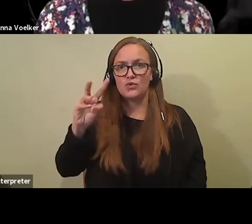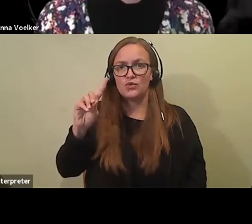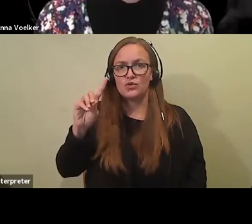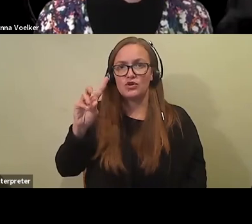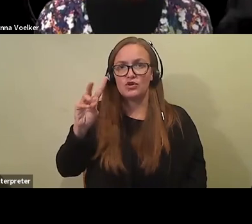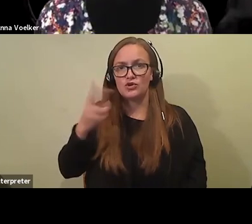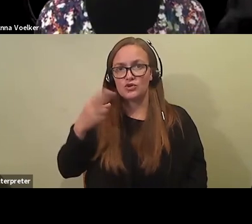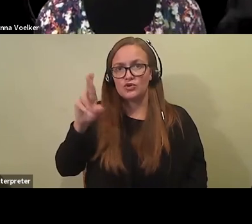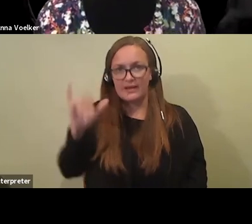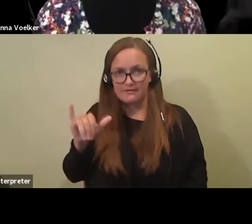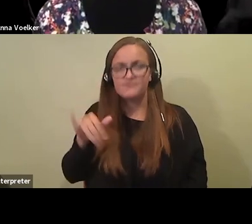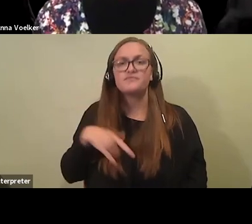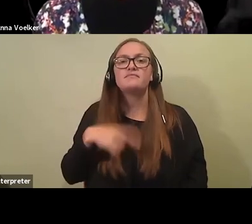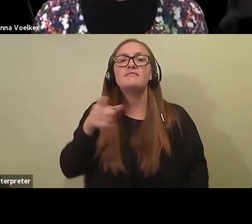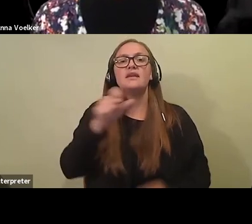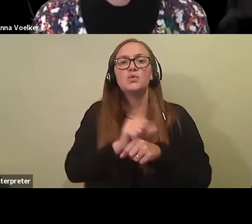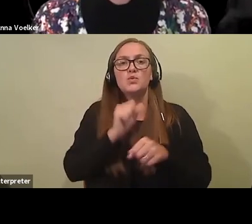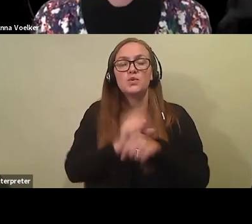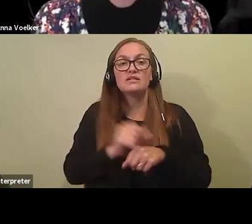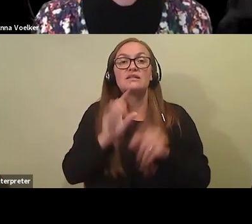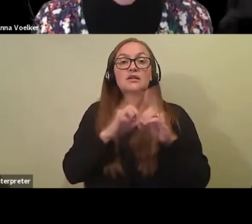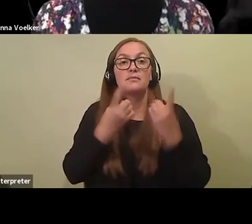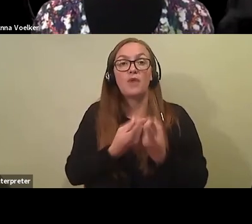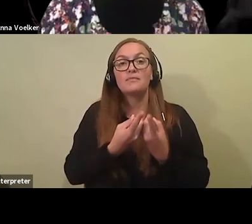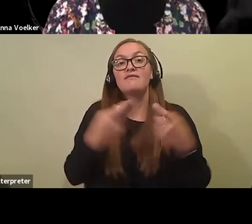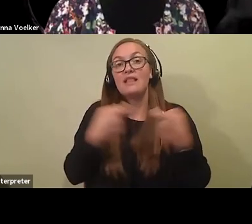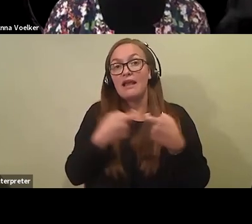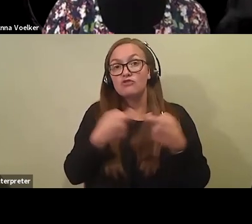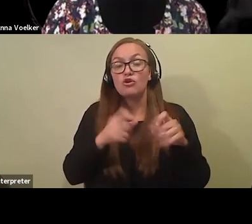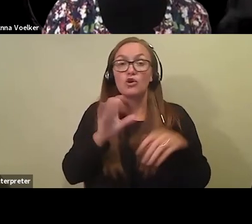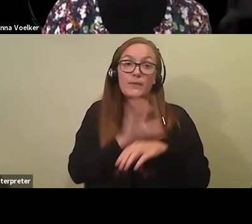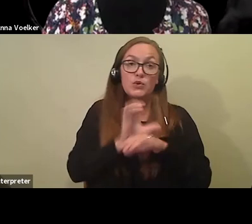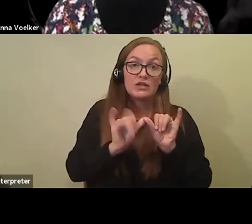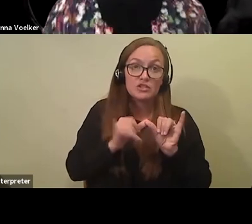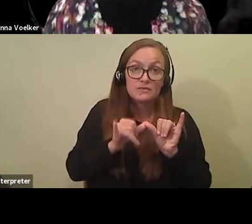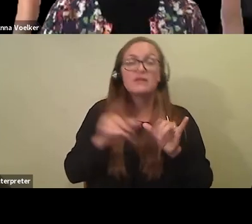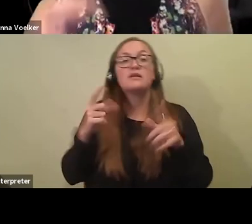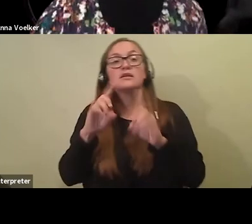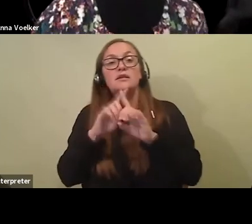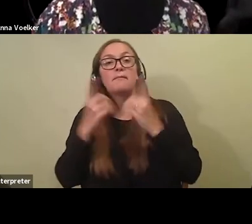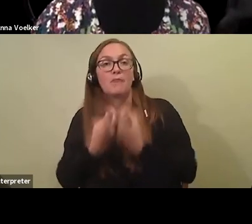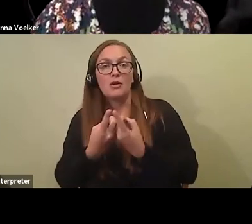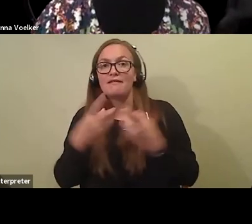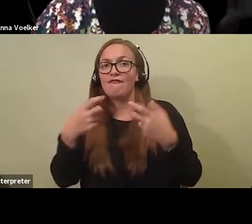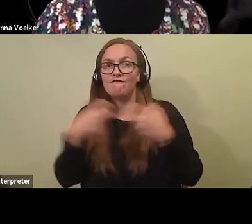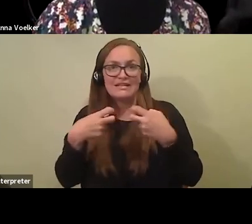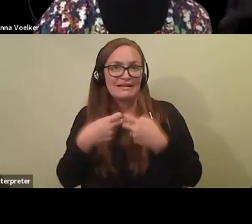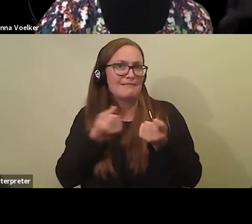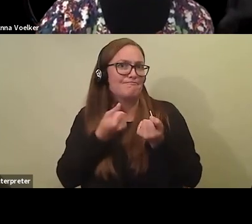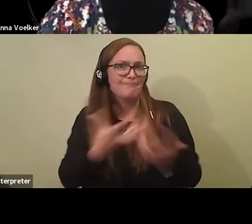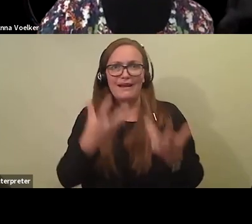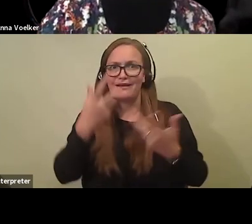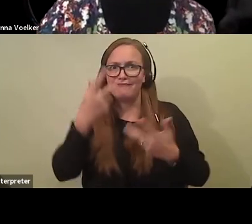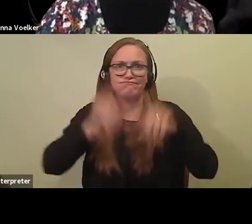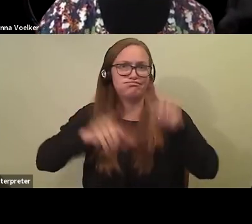and Engineering, Department of Electrical and Computer Engineering, and Department of Physics. So an expert in many subjects. Welcome,